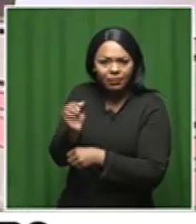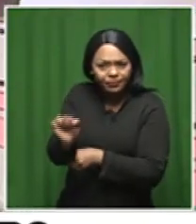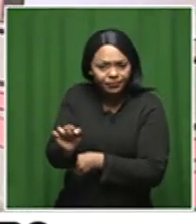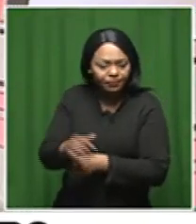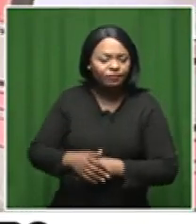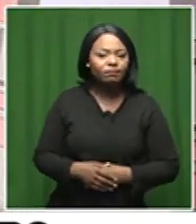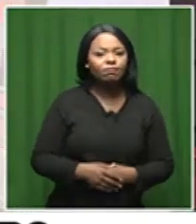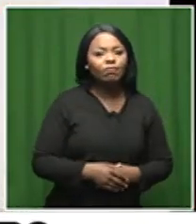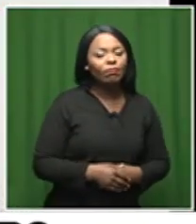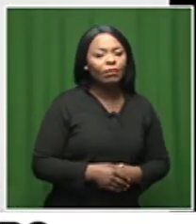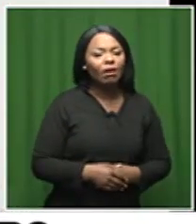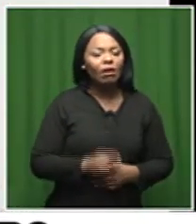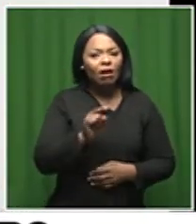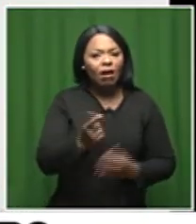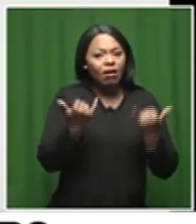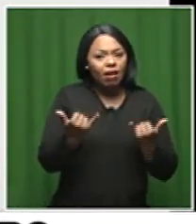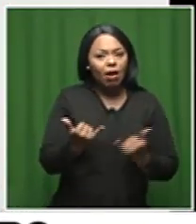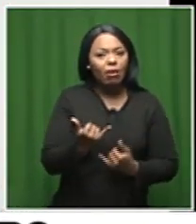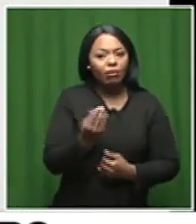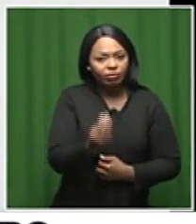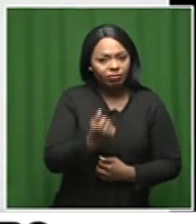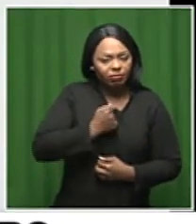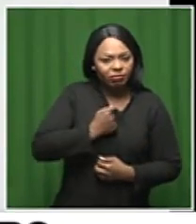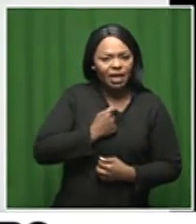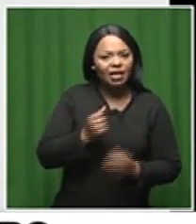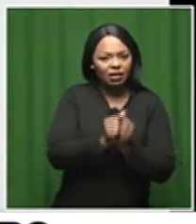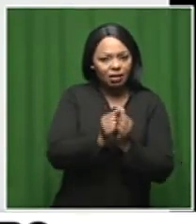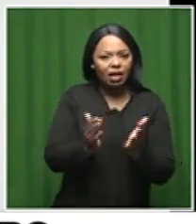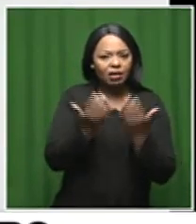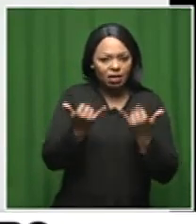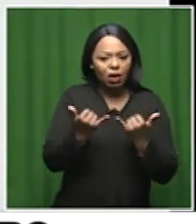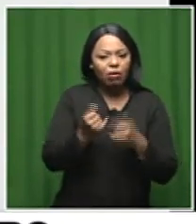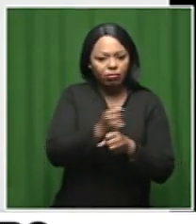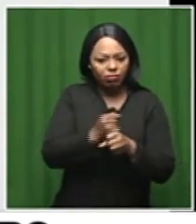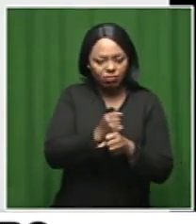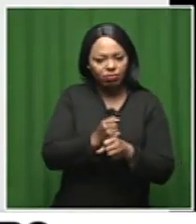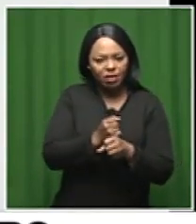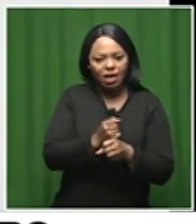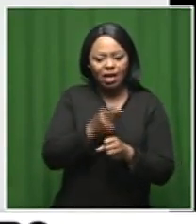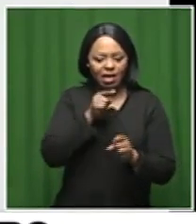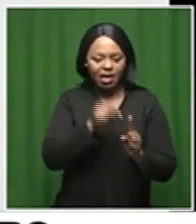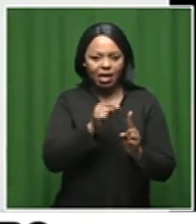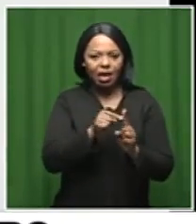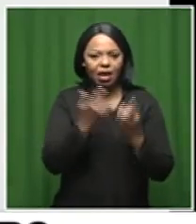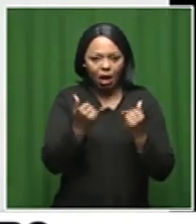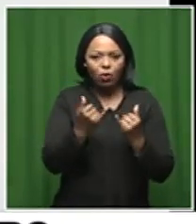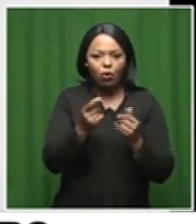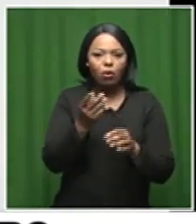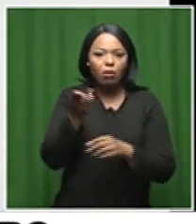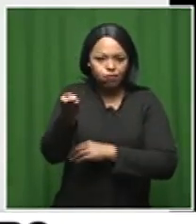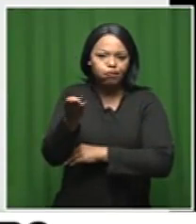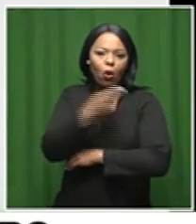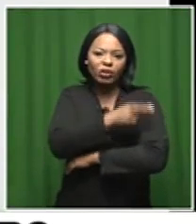So currently, she's started maintenance treatment, which is why she couldn't be part of the interview today. She's in